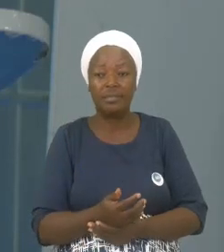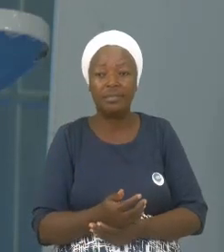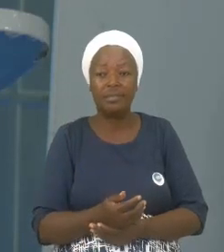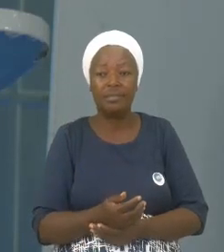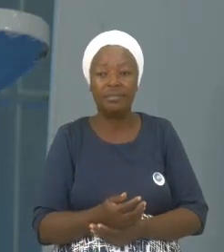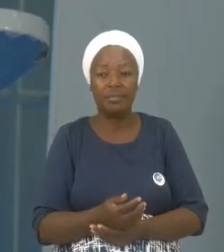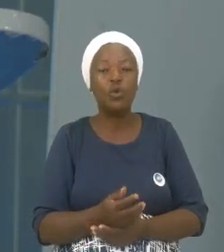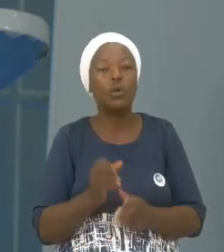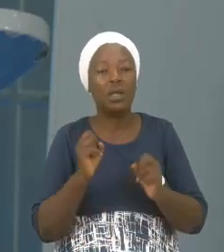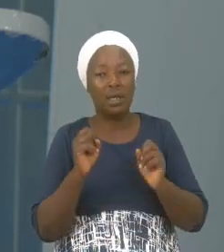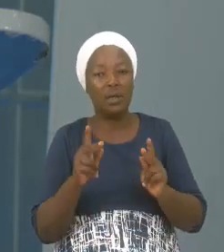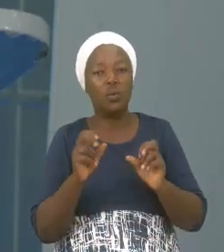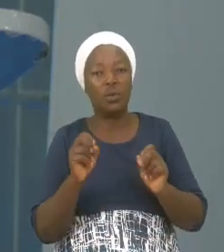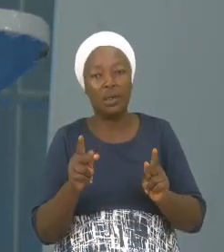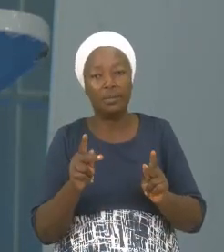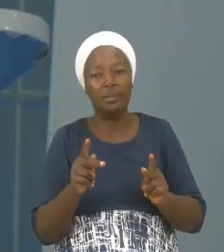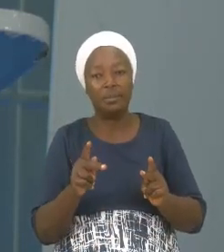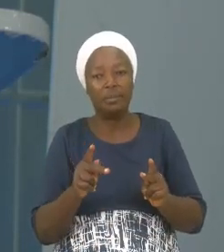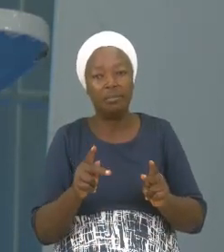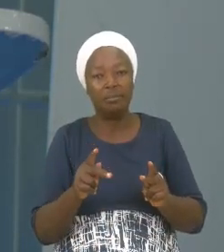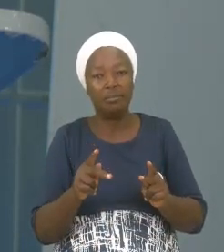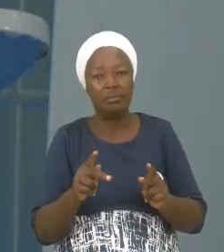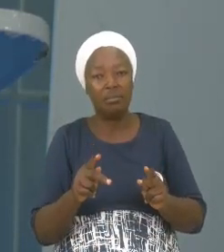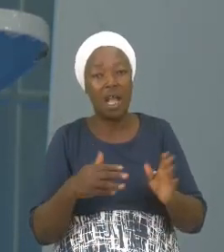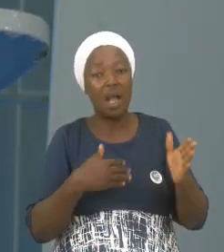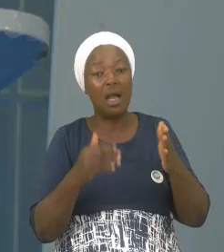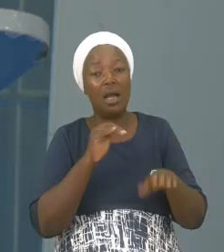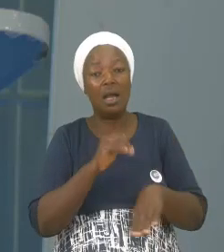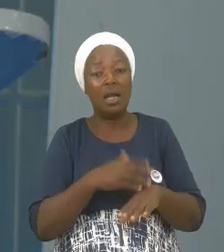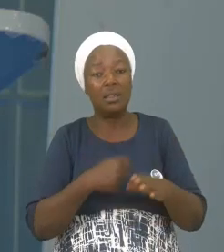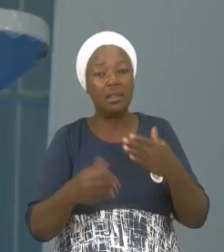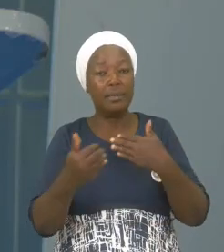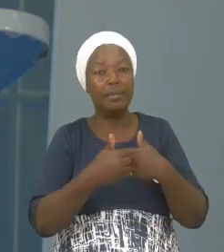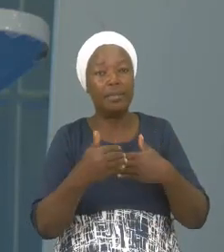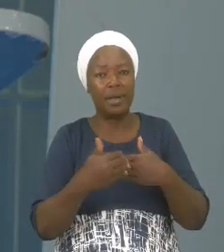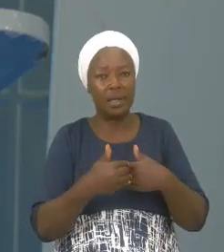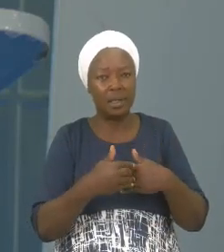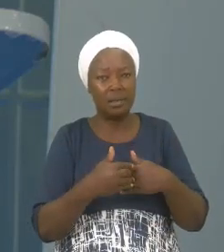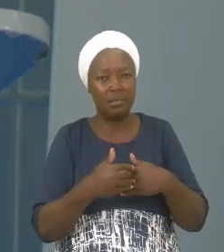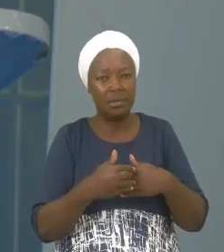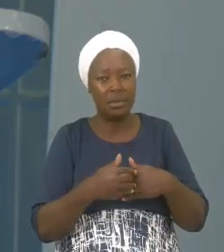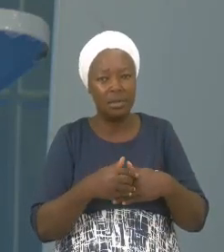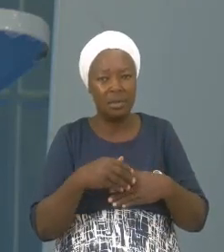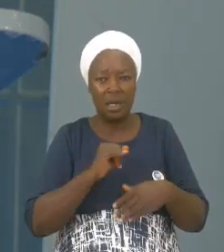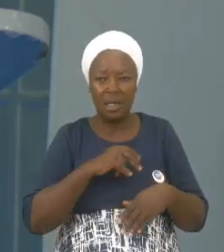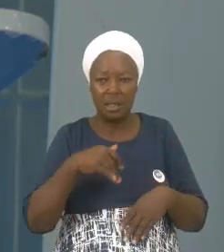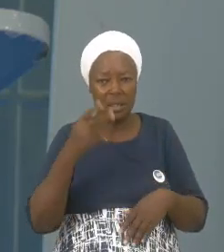All right, close to the campus hall. Can still see some people dealing with some people